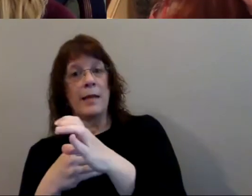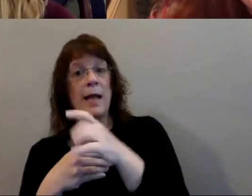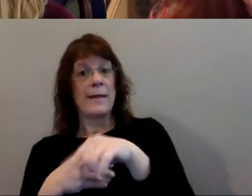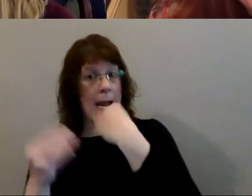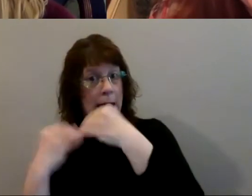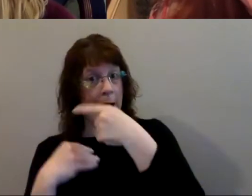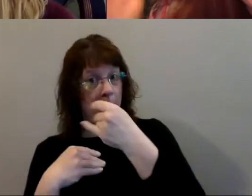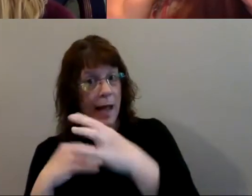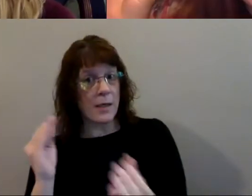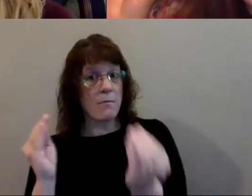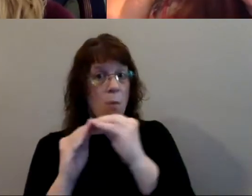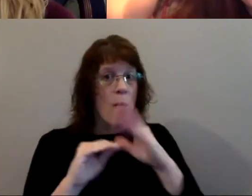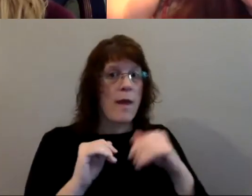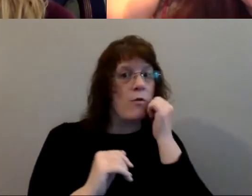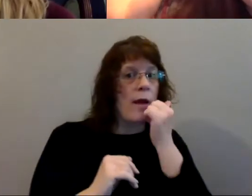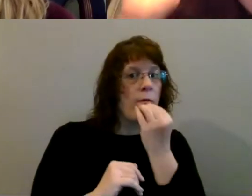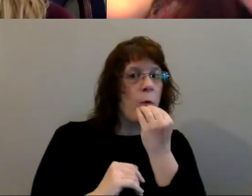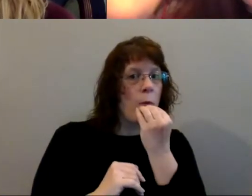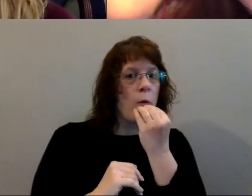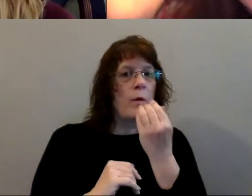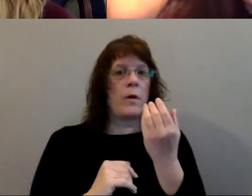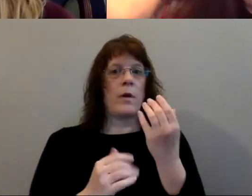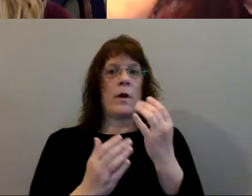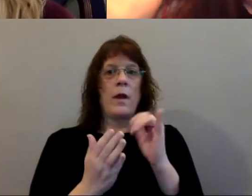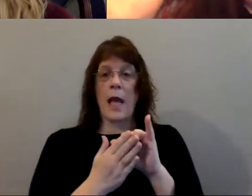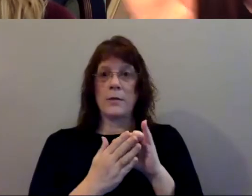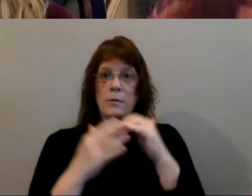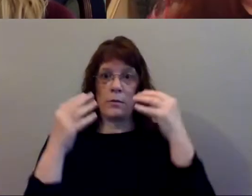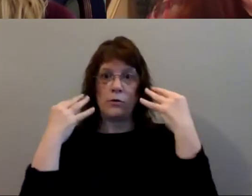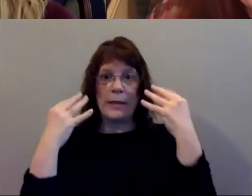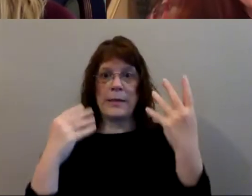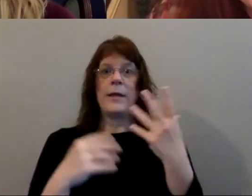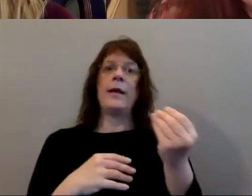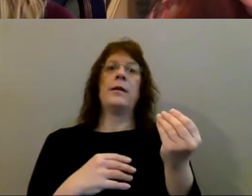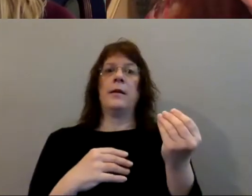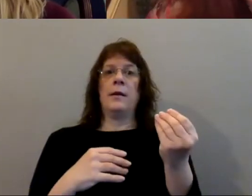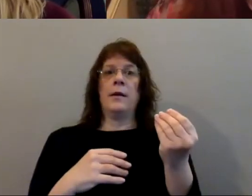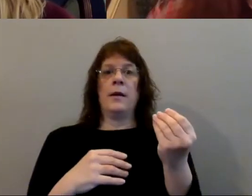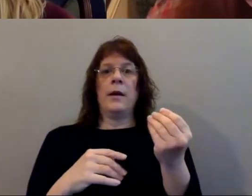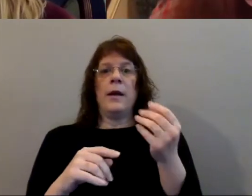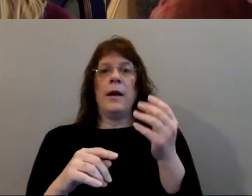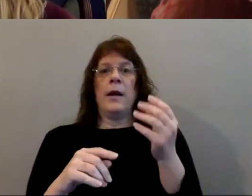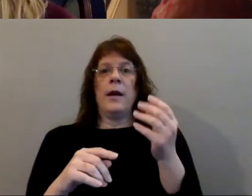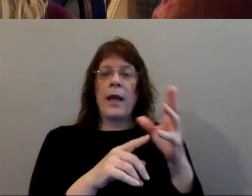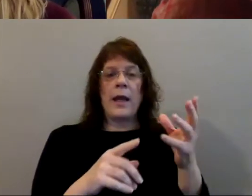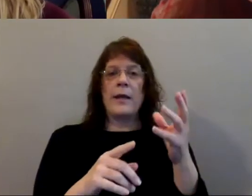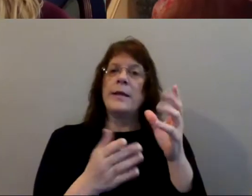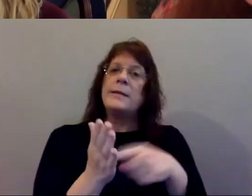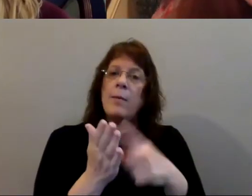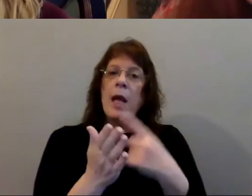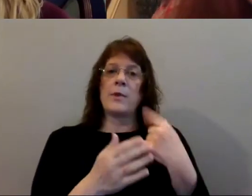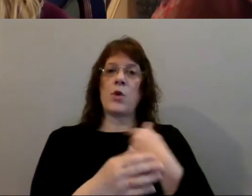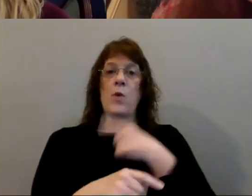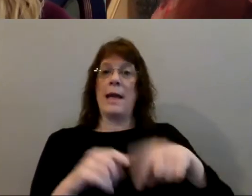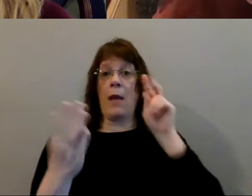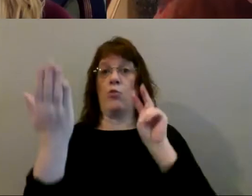than they were eating regular food, which is bananas and awful. So it's like stuff like that. You just sometimes we can't even